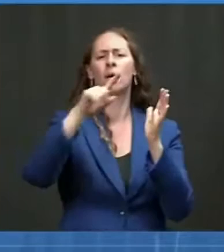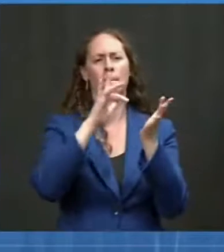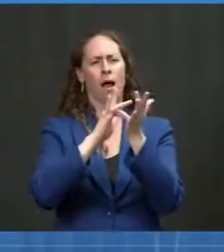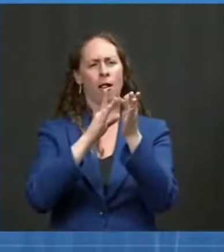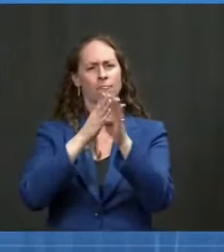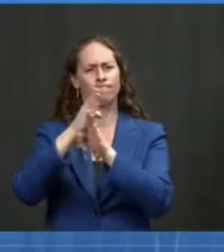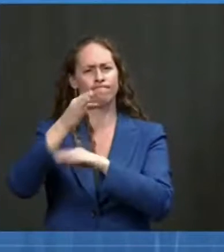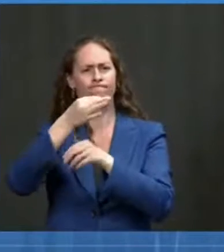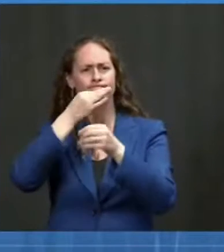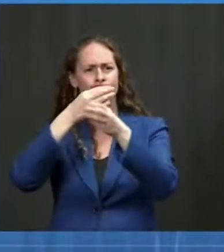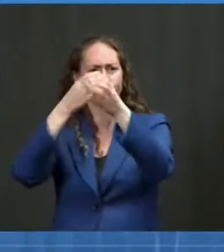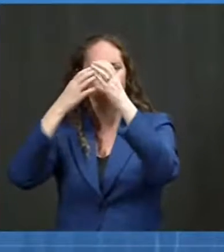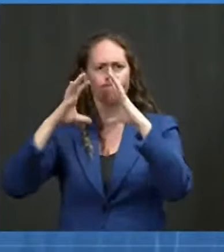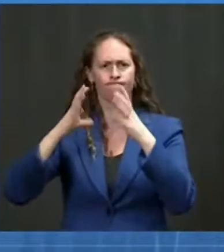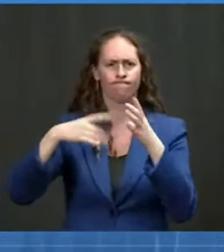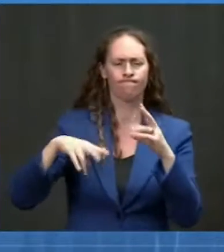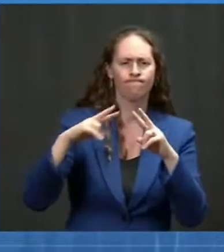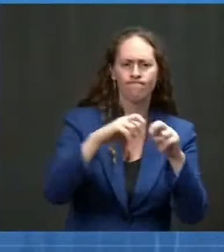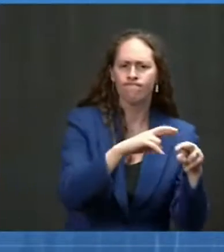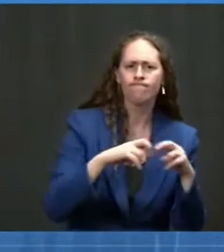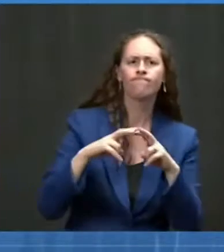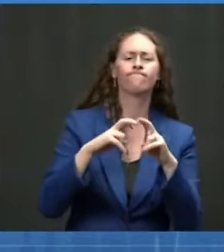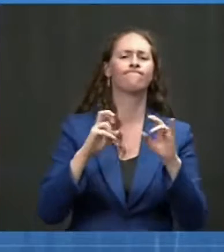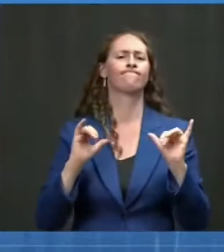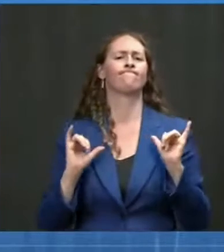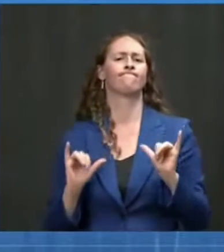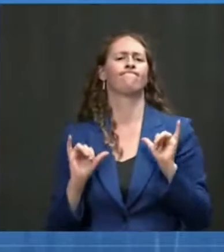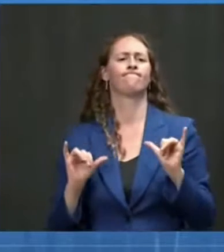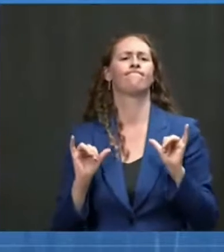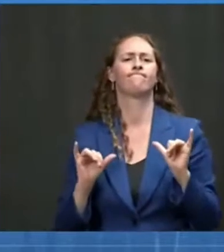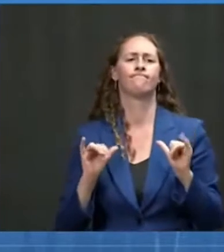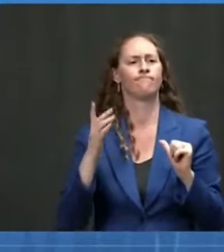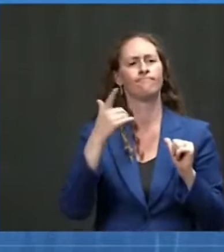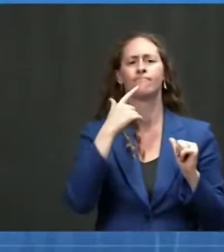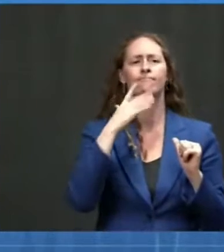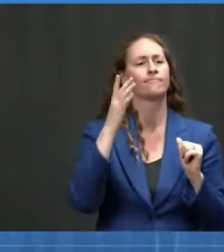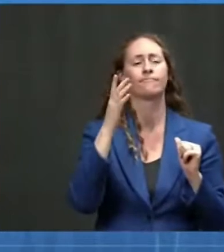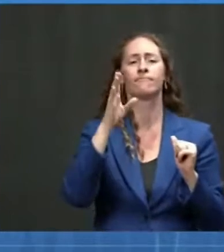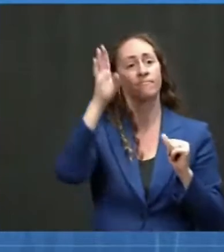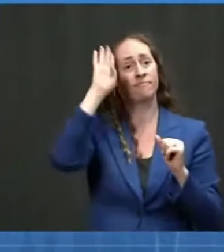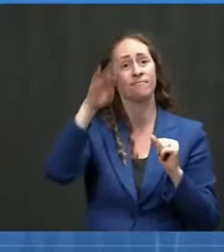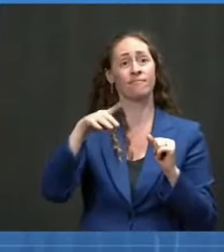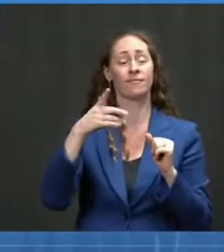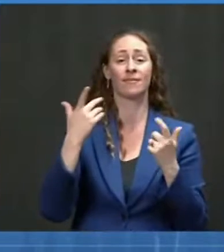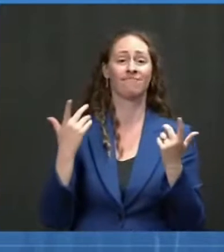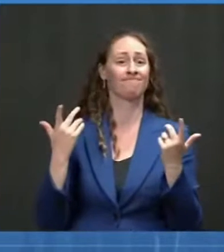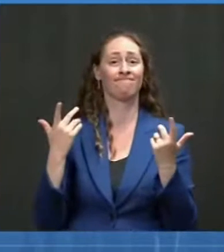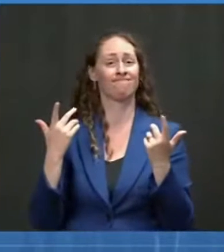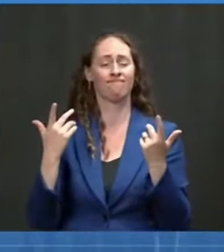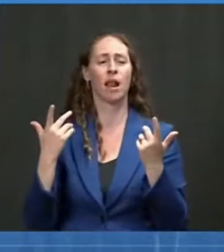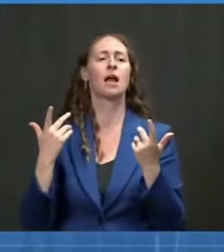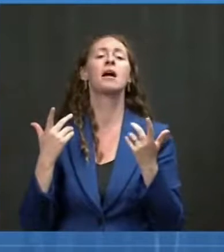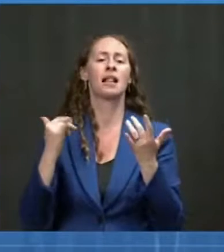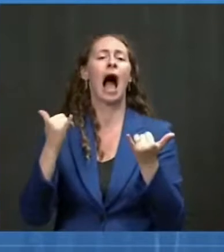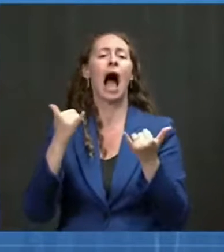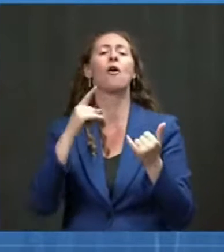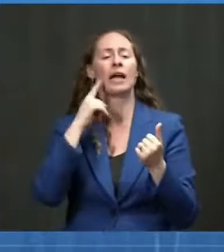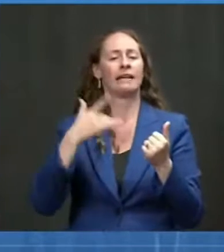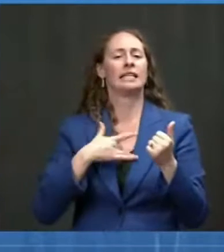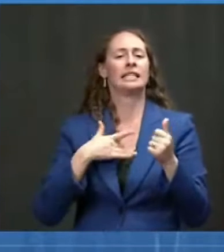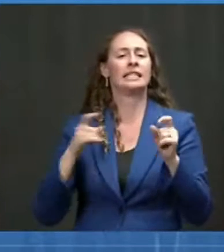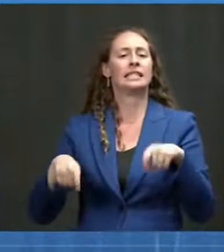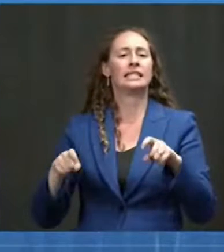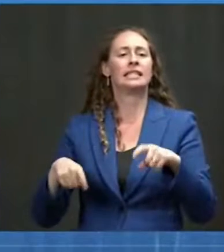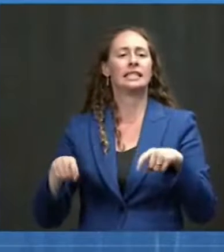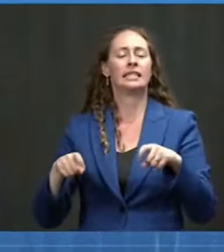never got really a good immune protection to begin with. We noted that as of now, we should be offering a third